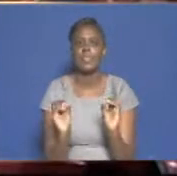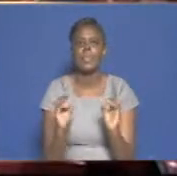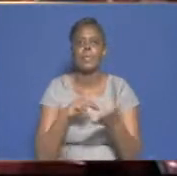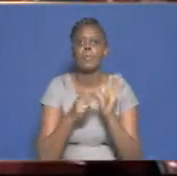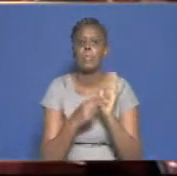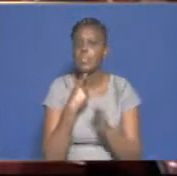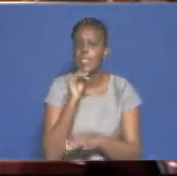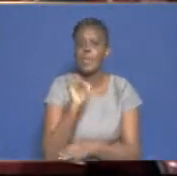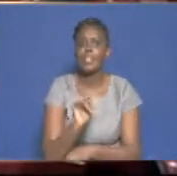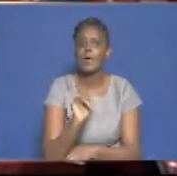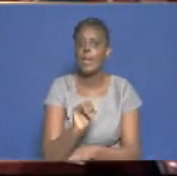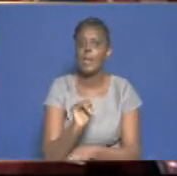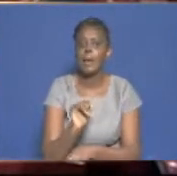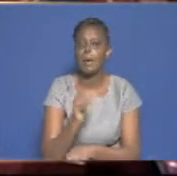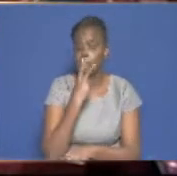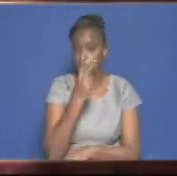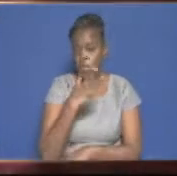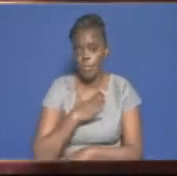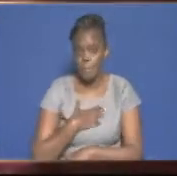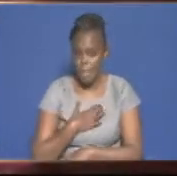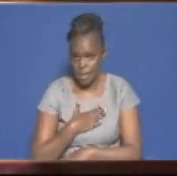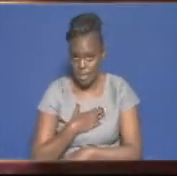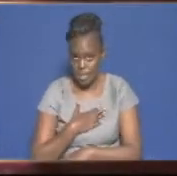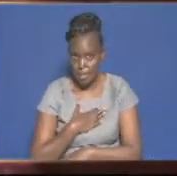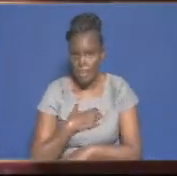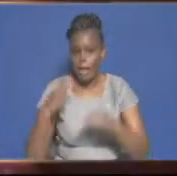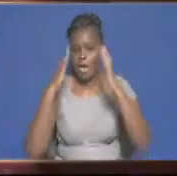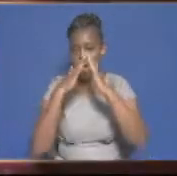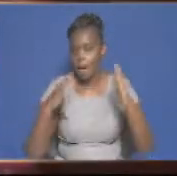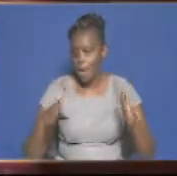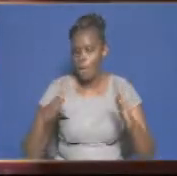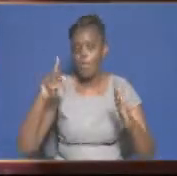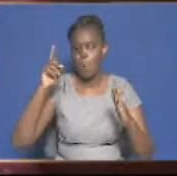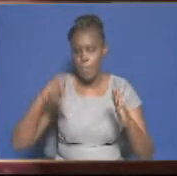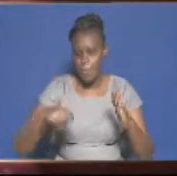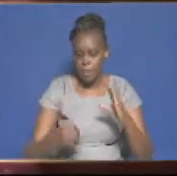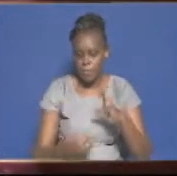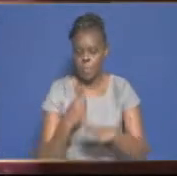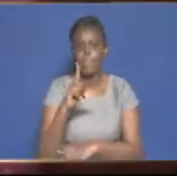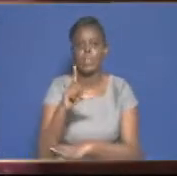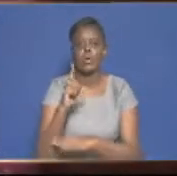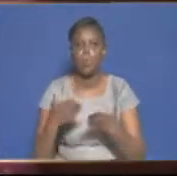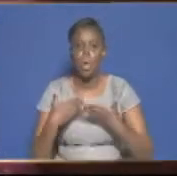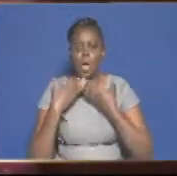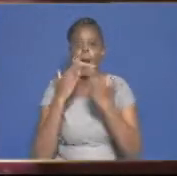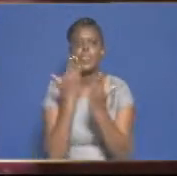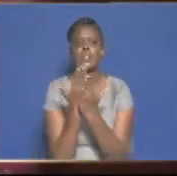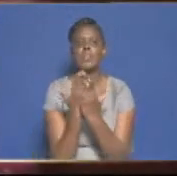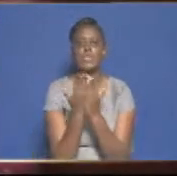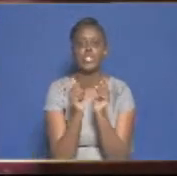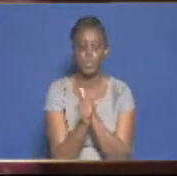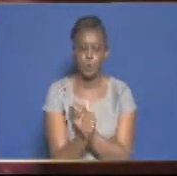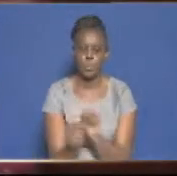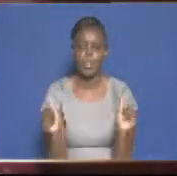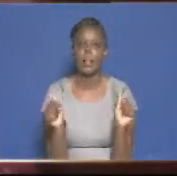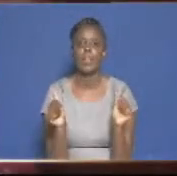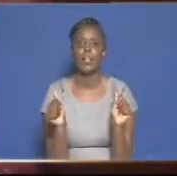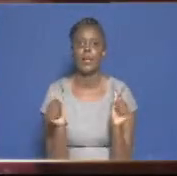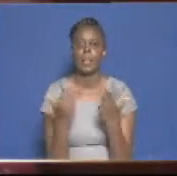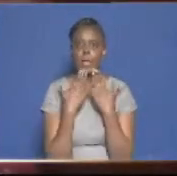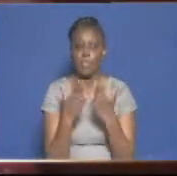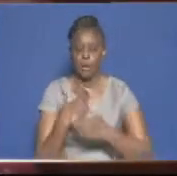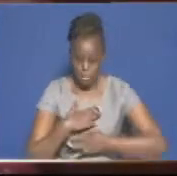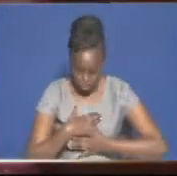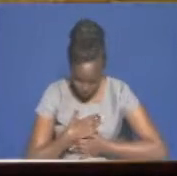want to say, Honorable Speaker, that in my view, this House must legislate and answer to the petitioner's request. Thank you, Honorable